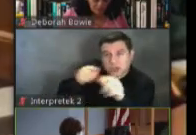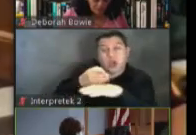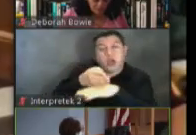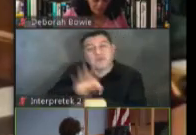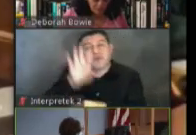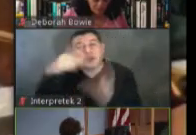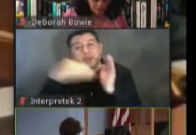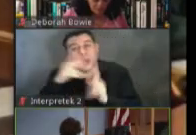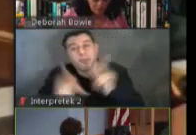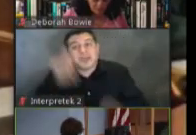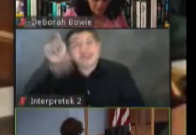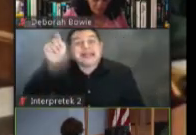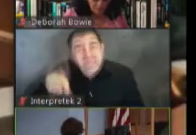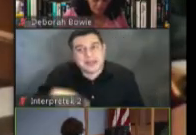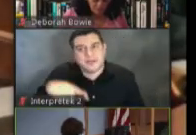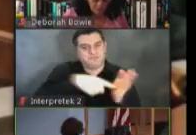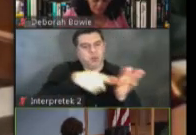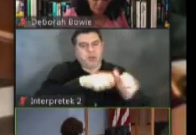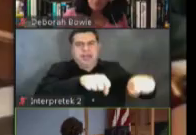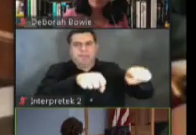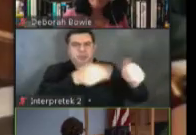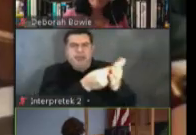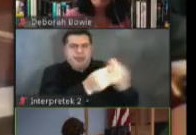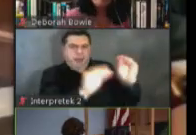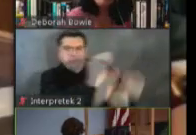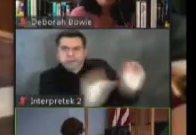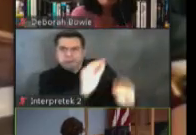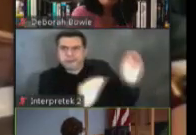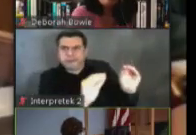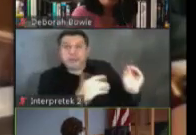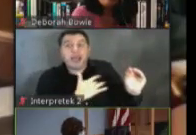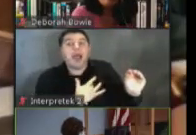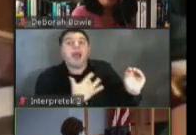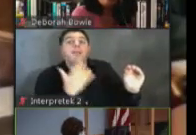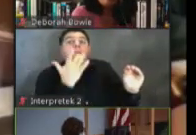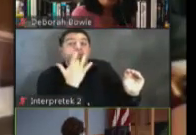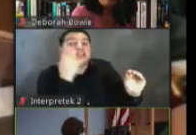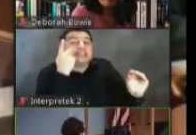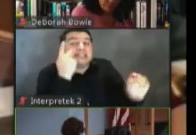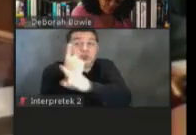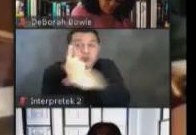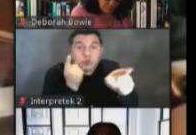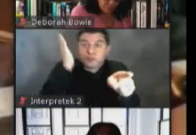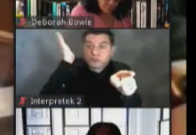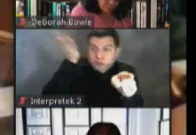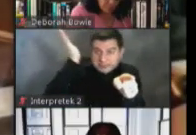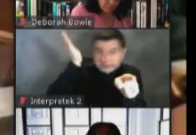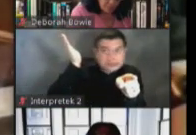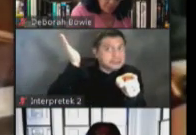have seen in this process and in this presentation is, even though recommendations were